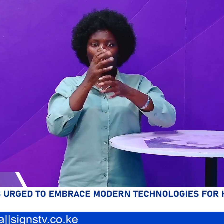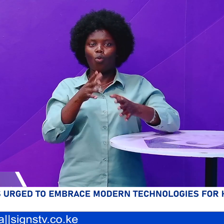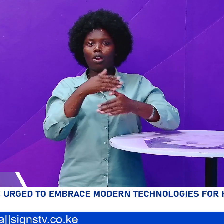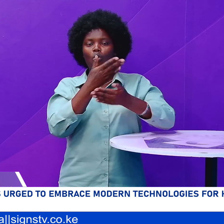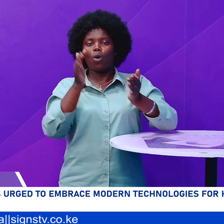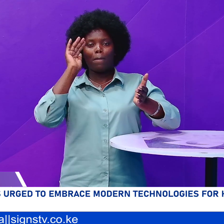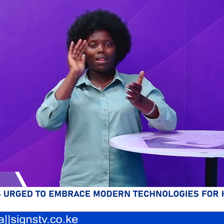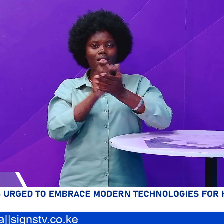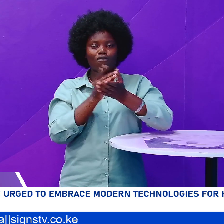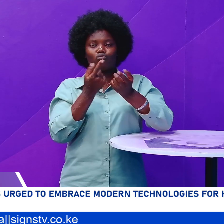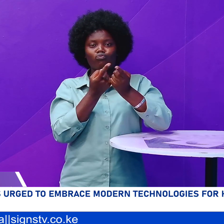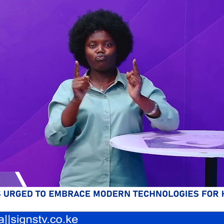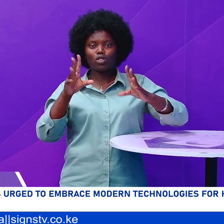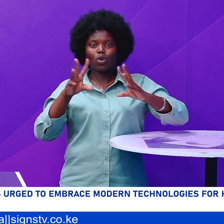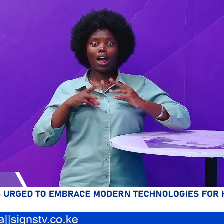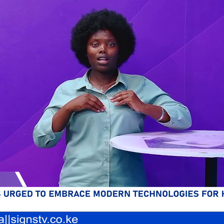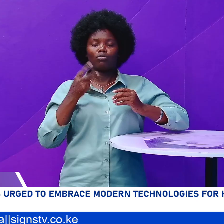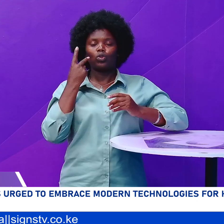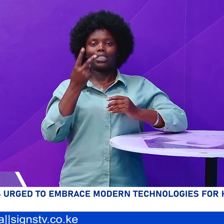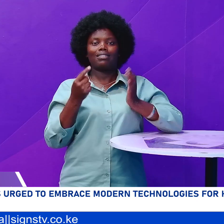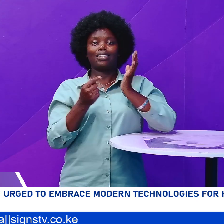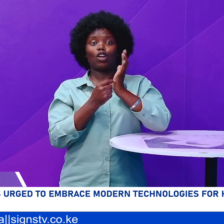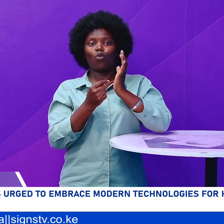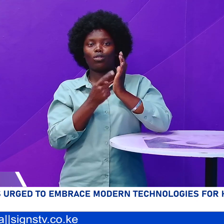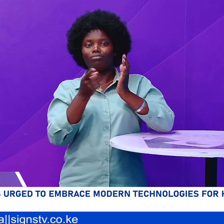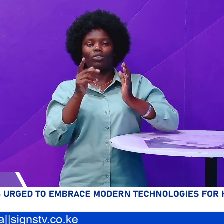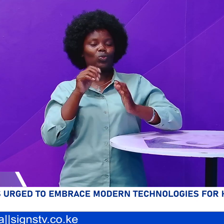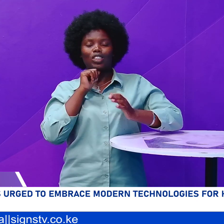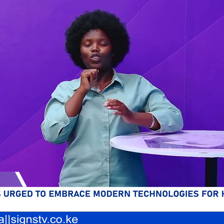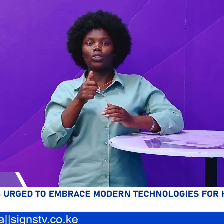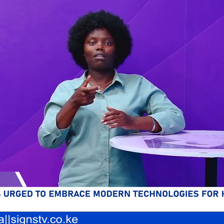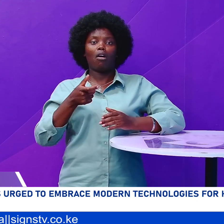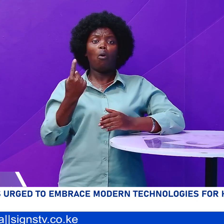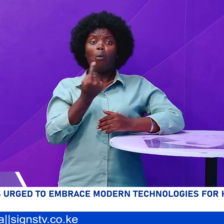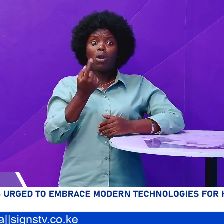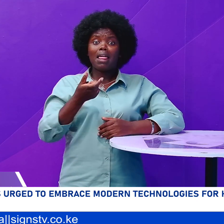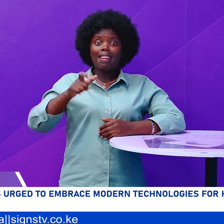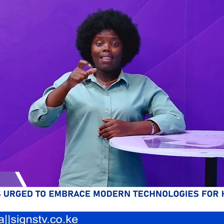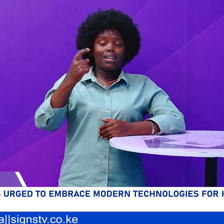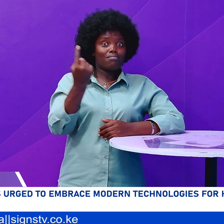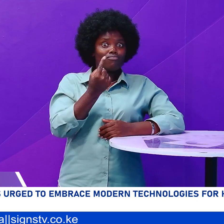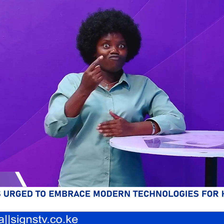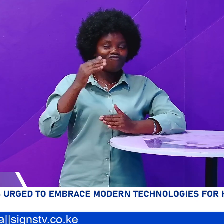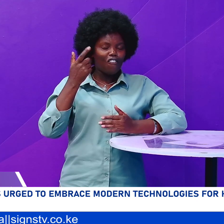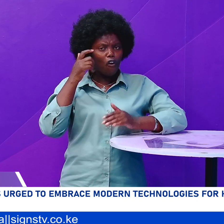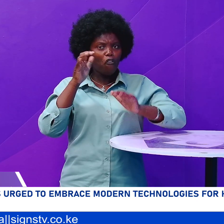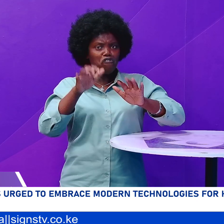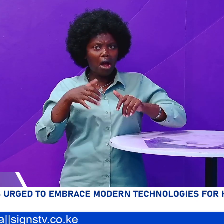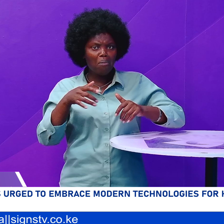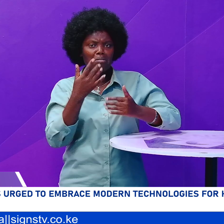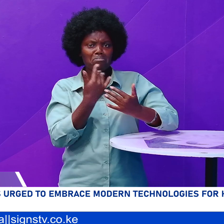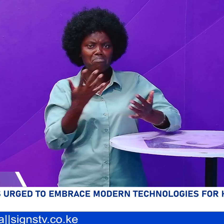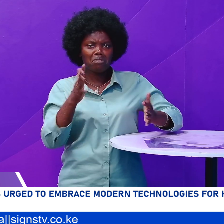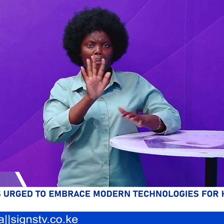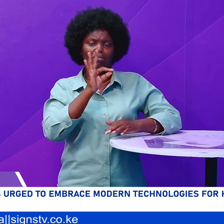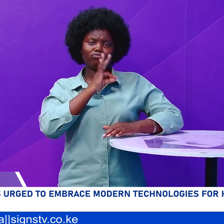Agricultural stakeholders believe that wider adoption of such technologies will not only increase farmers' income,